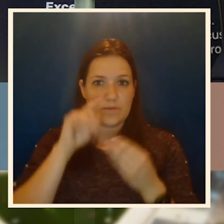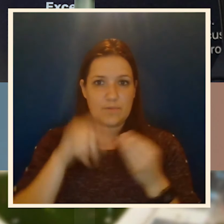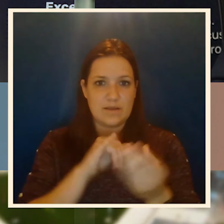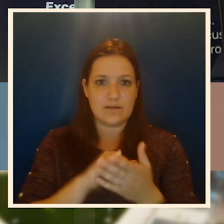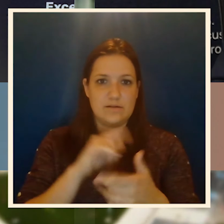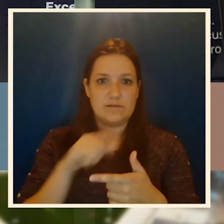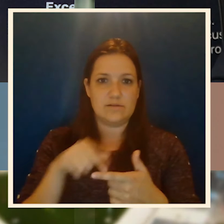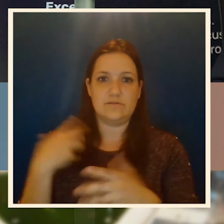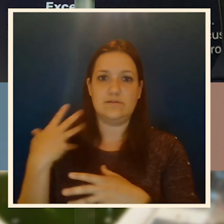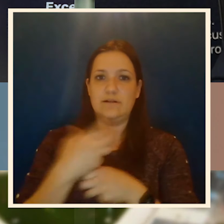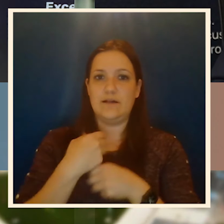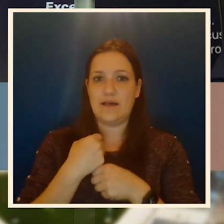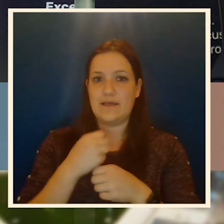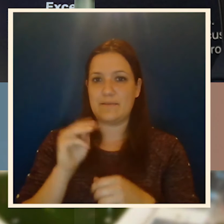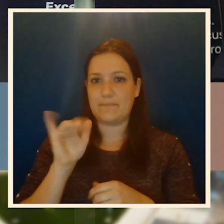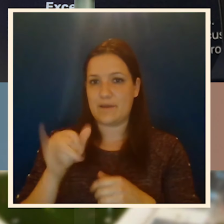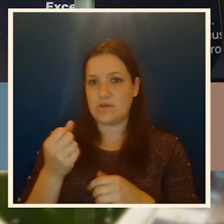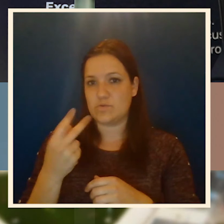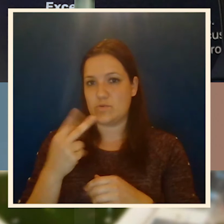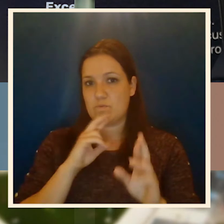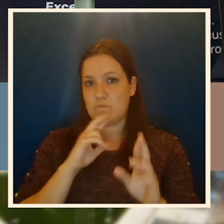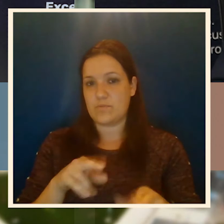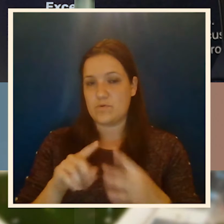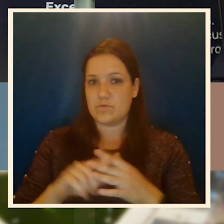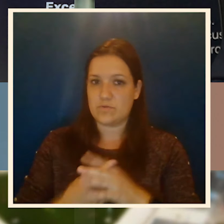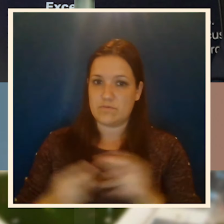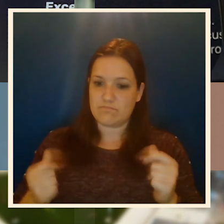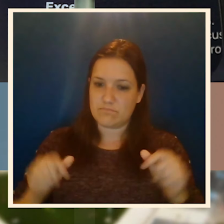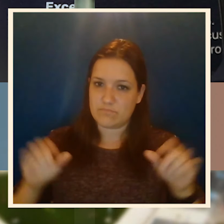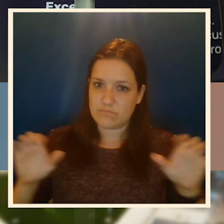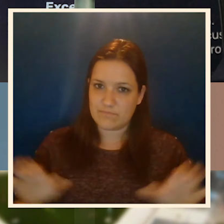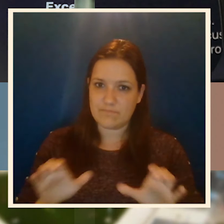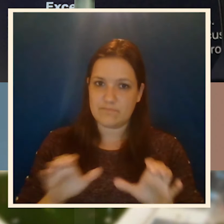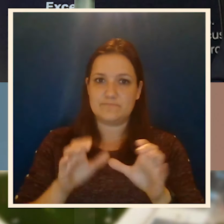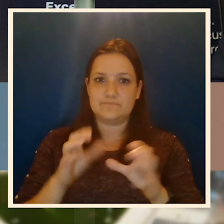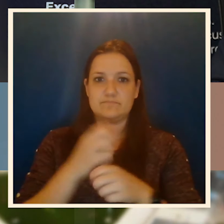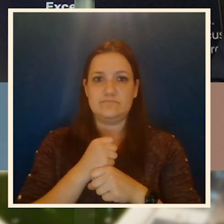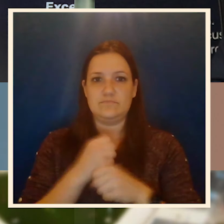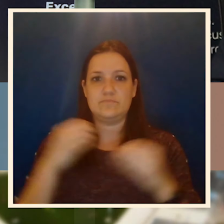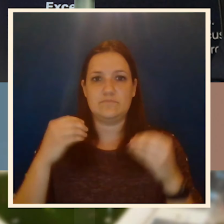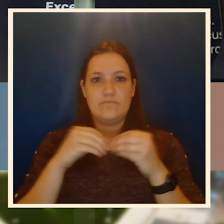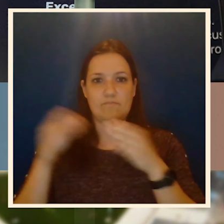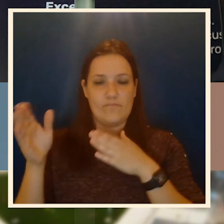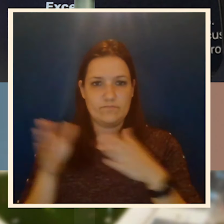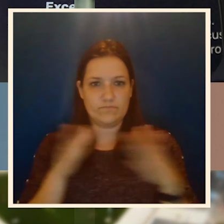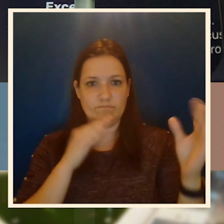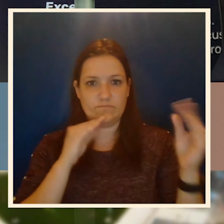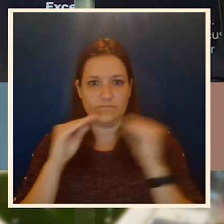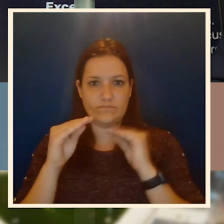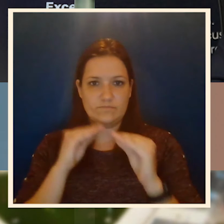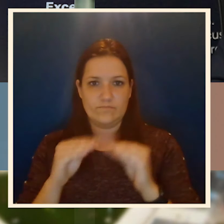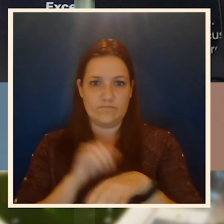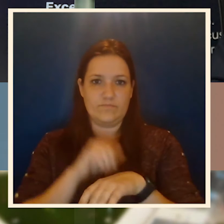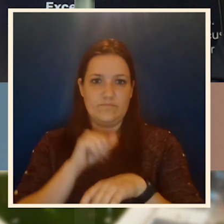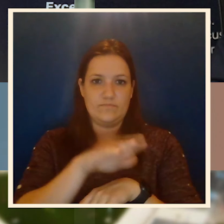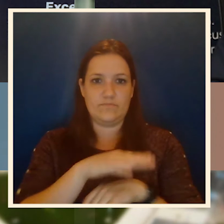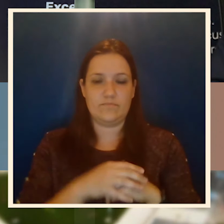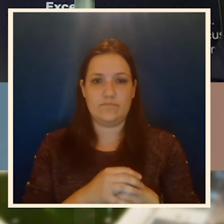we got the May 12th report. So we immediately went into action, developed a very comprehensive plan of correction, submitted it to